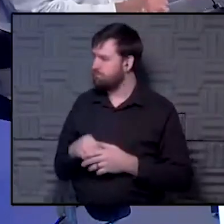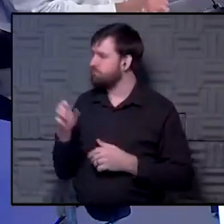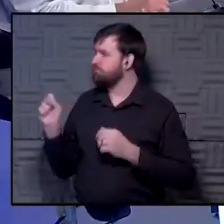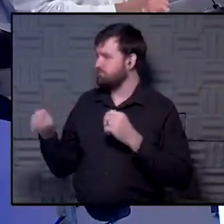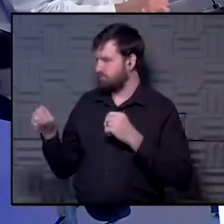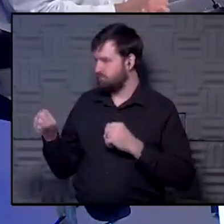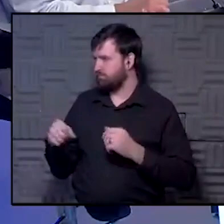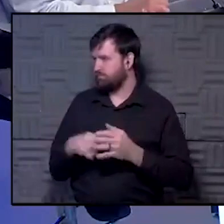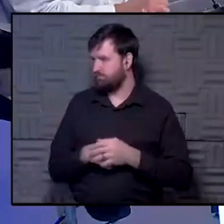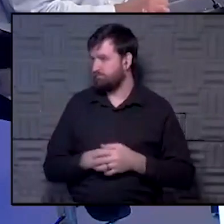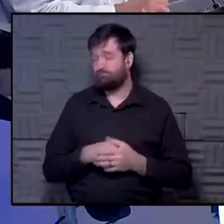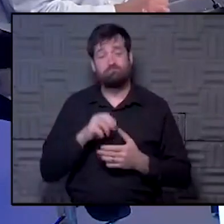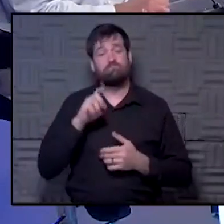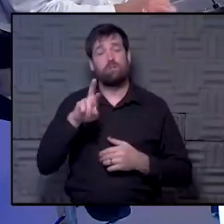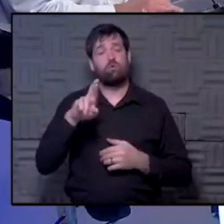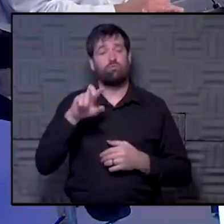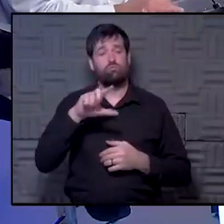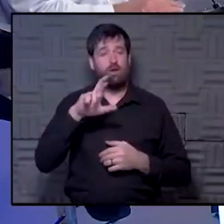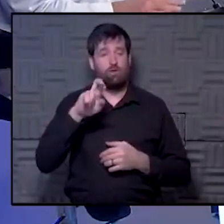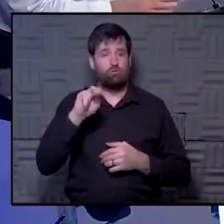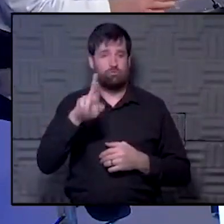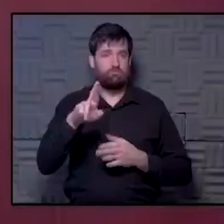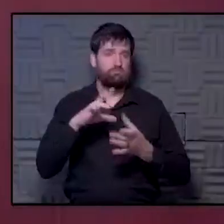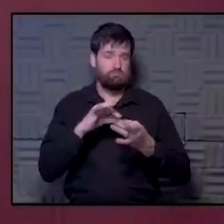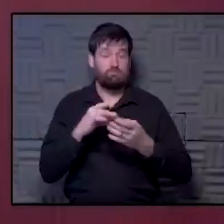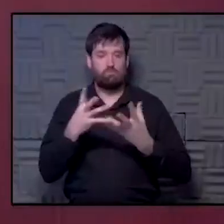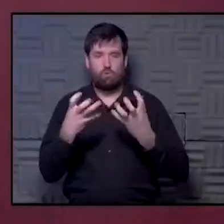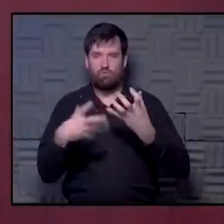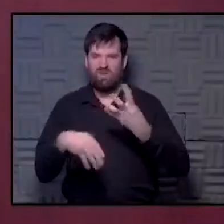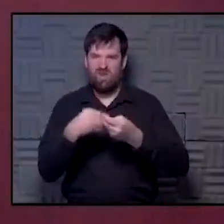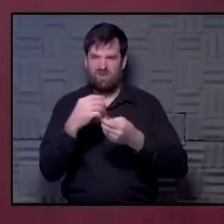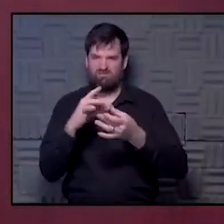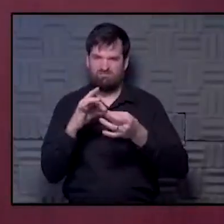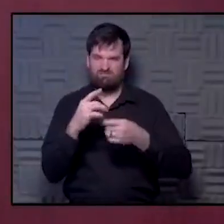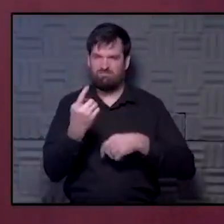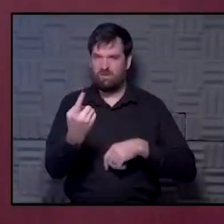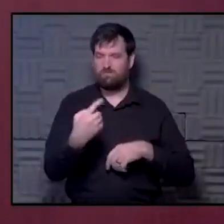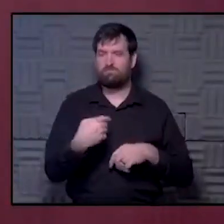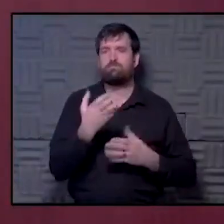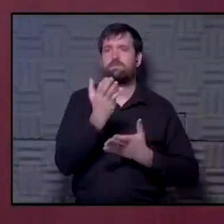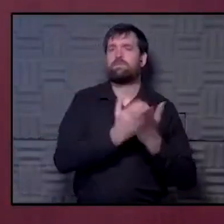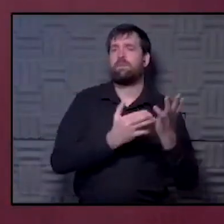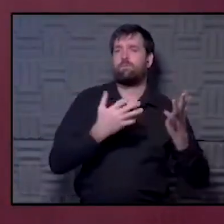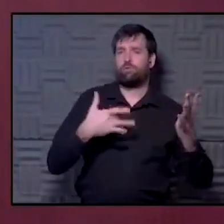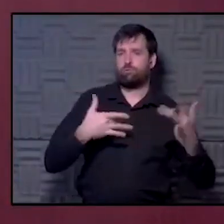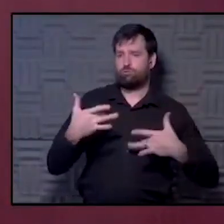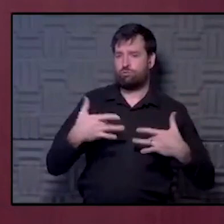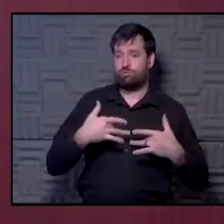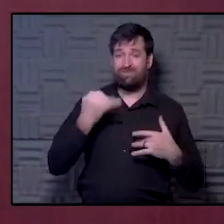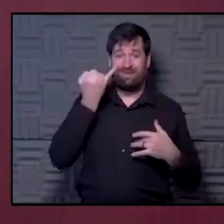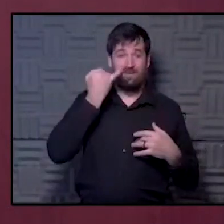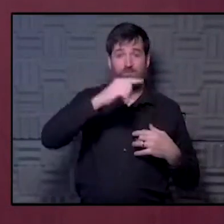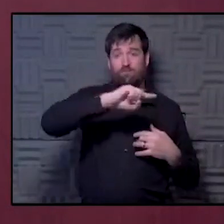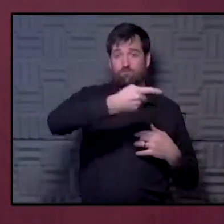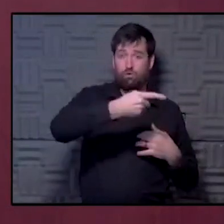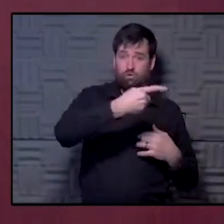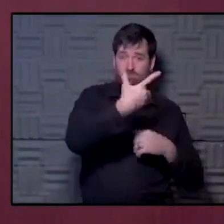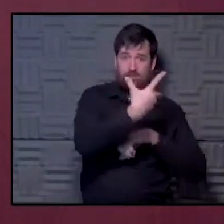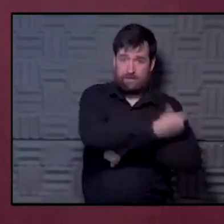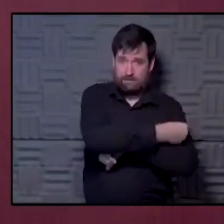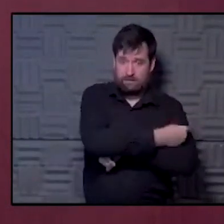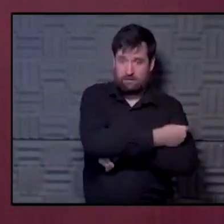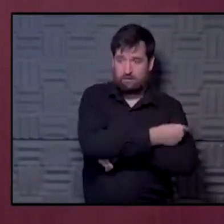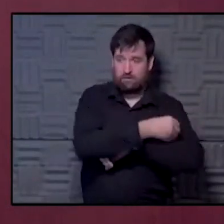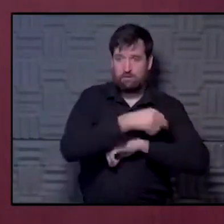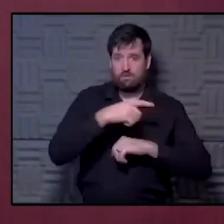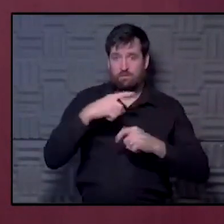Yes, I think Dr. Greiner said it well. I just want to add one little piece. There's been some concern that if you get the first round of vaccinations